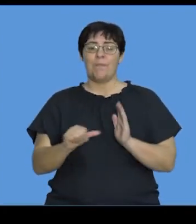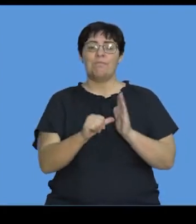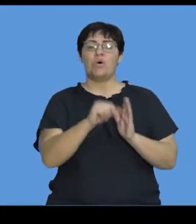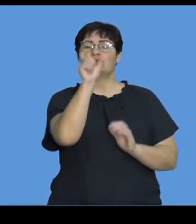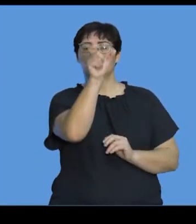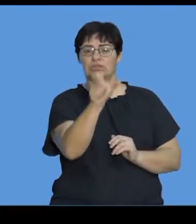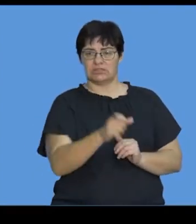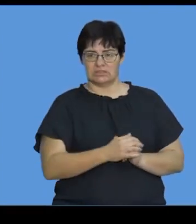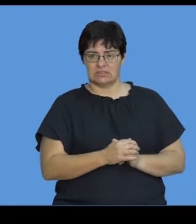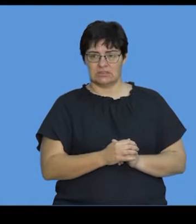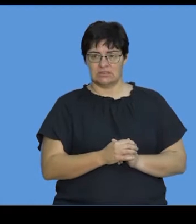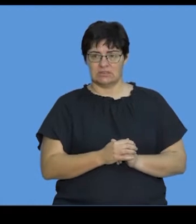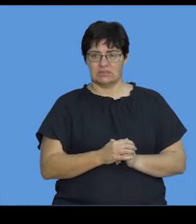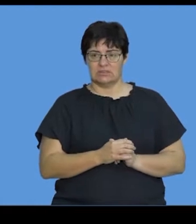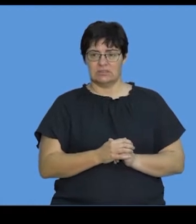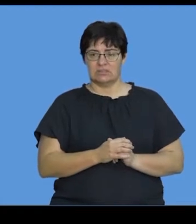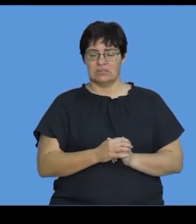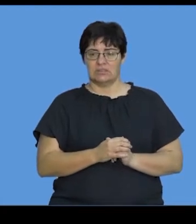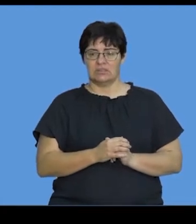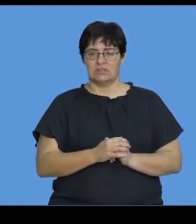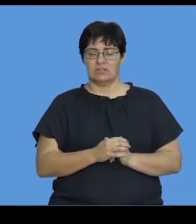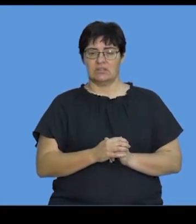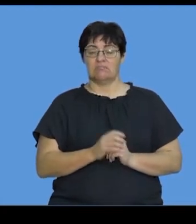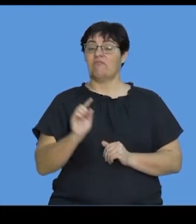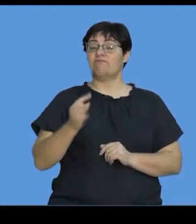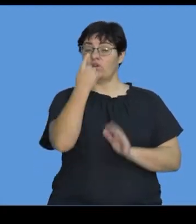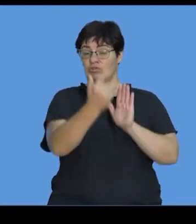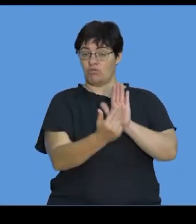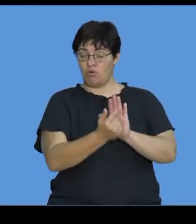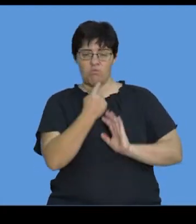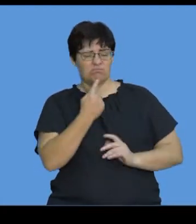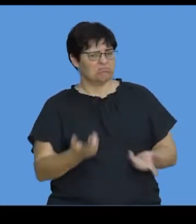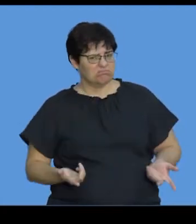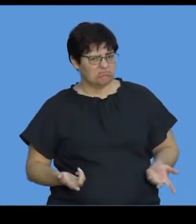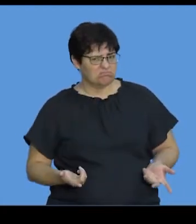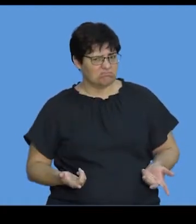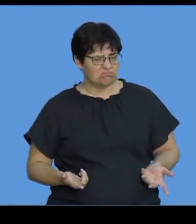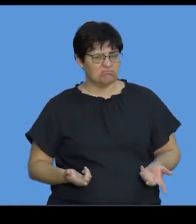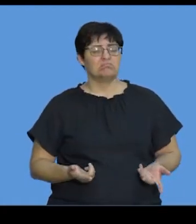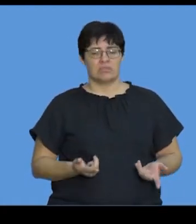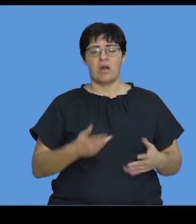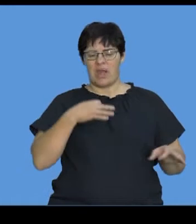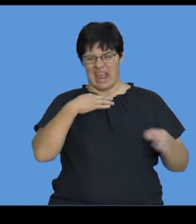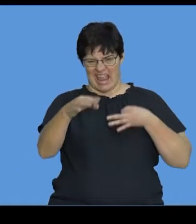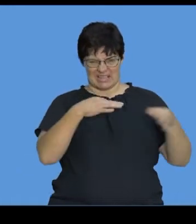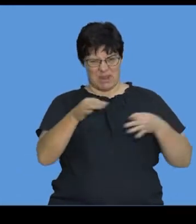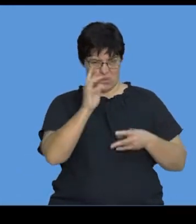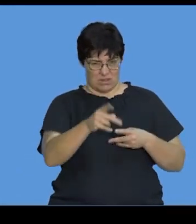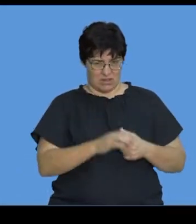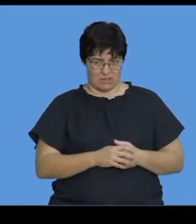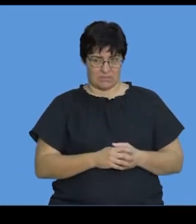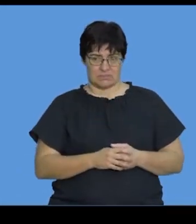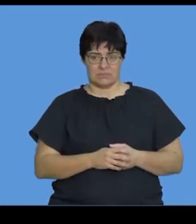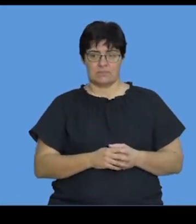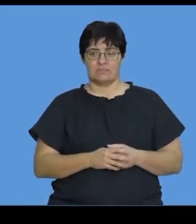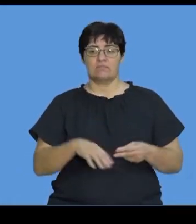do this so it doesn't go away. Newton's first law. We're going to go through the statements of that.